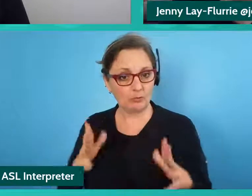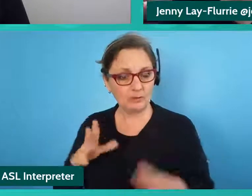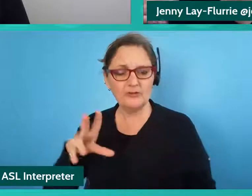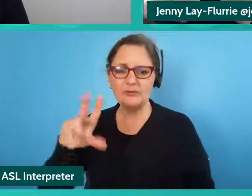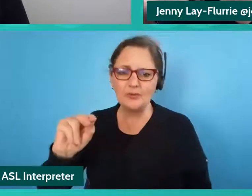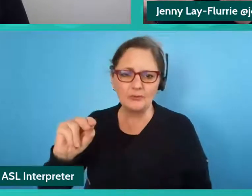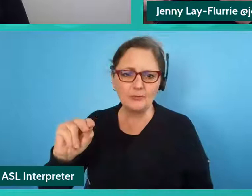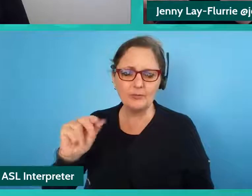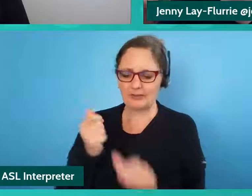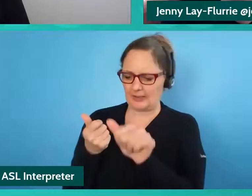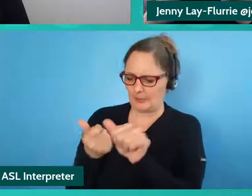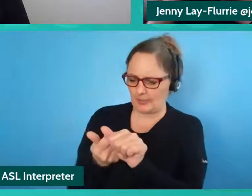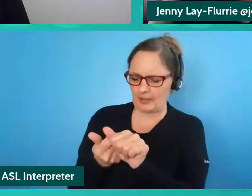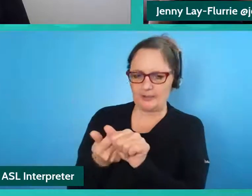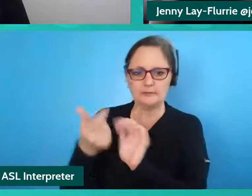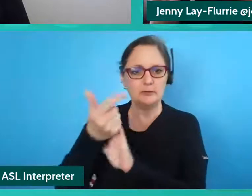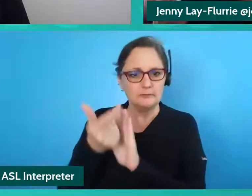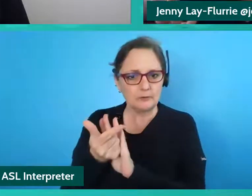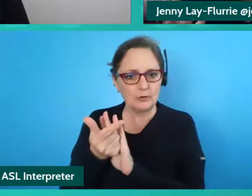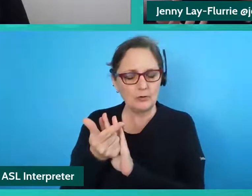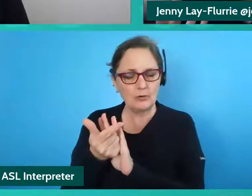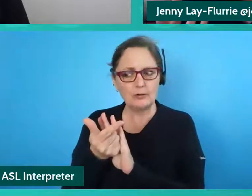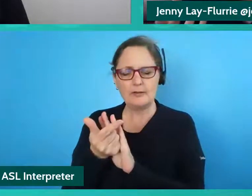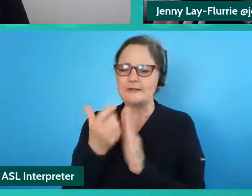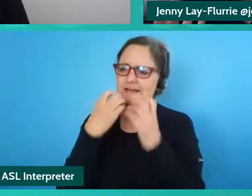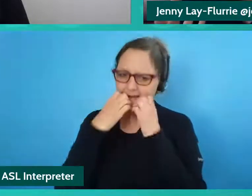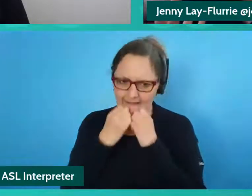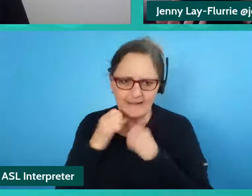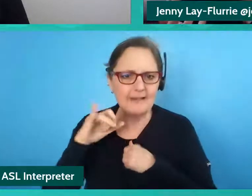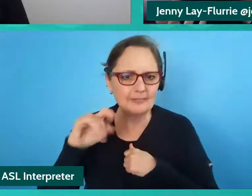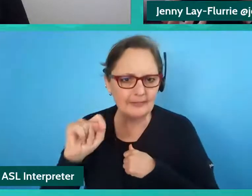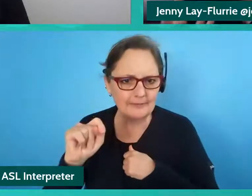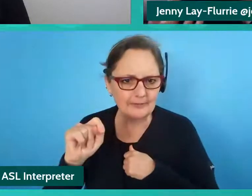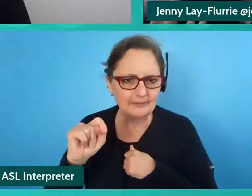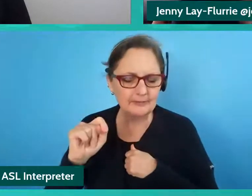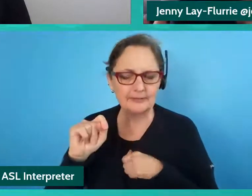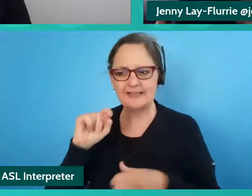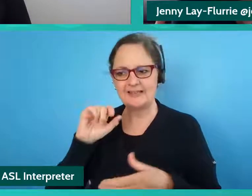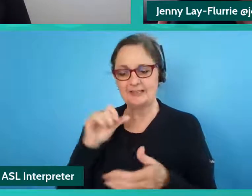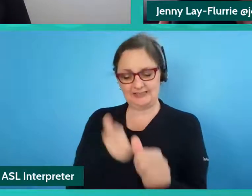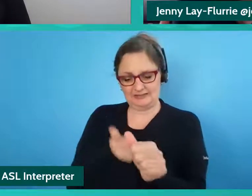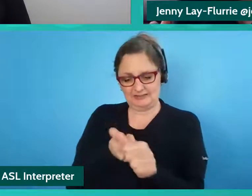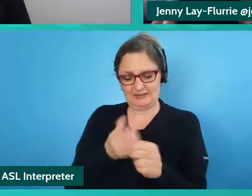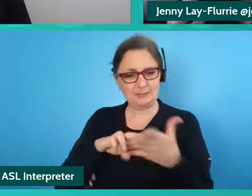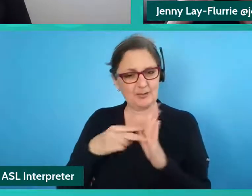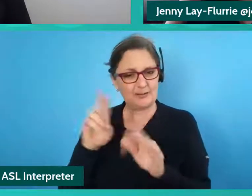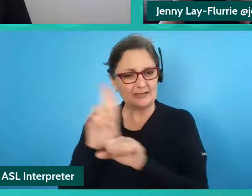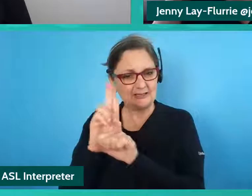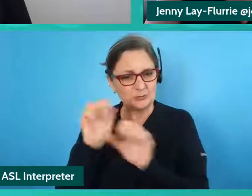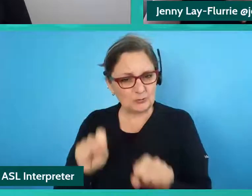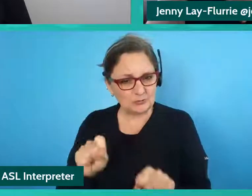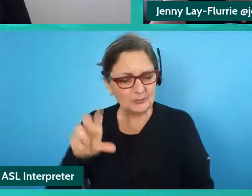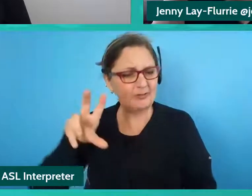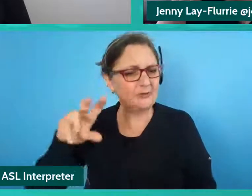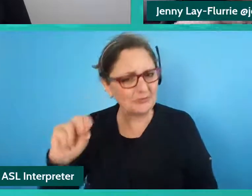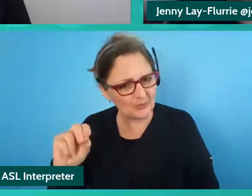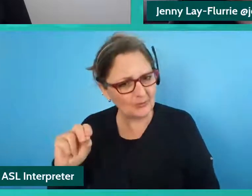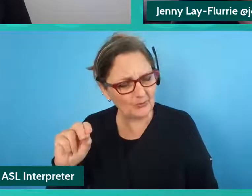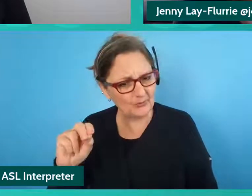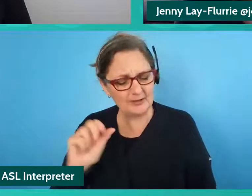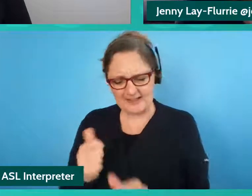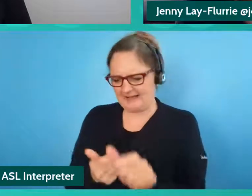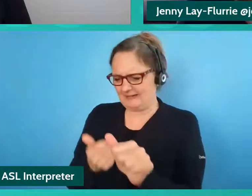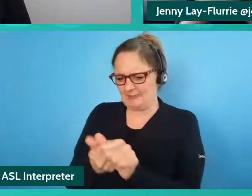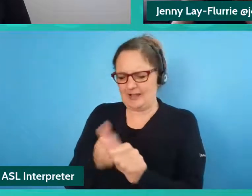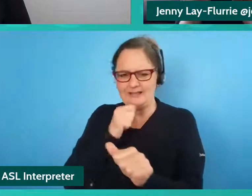it, it's not the usable experience. Compliance doesn't give you that. Our goal is to go for much higher